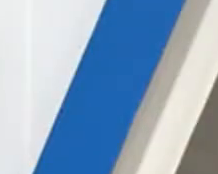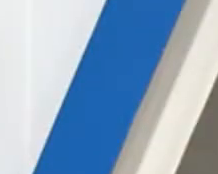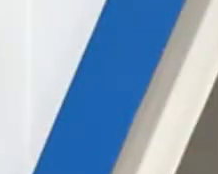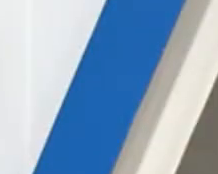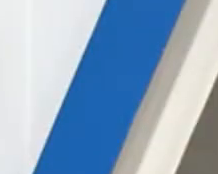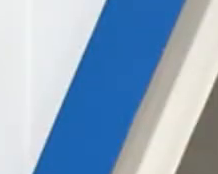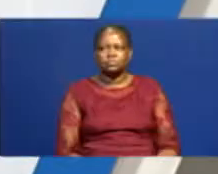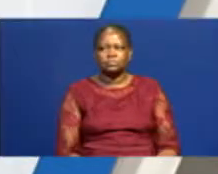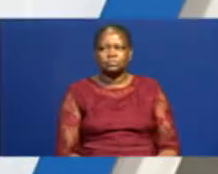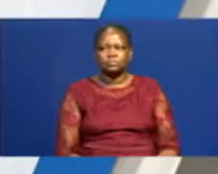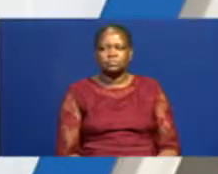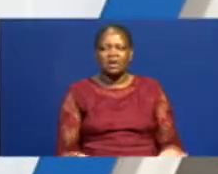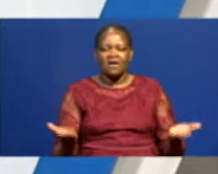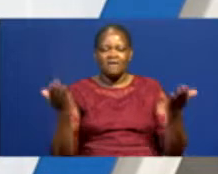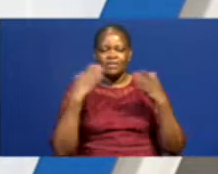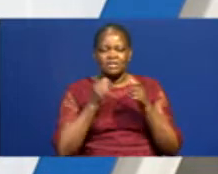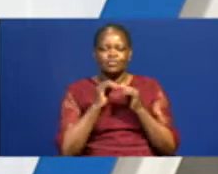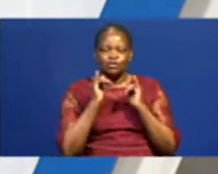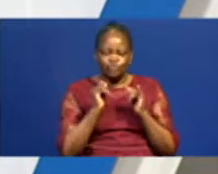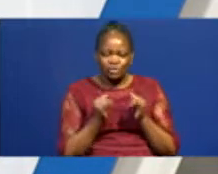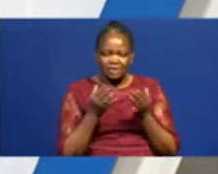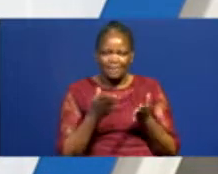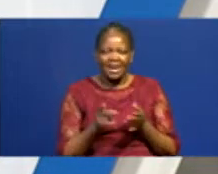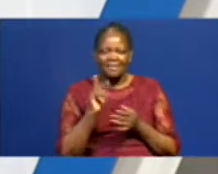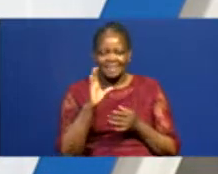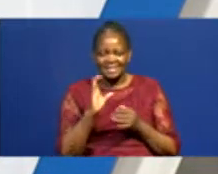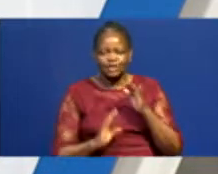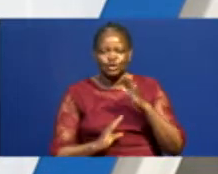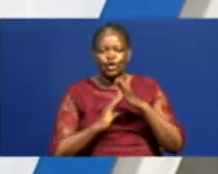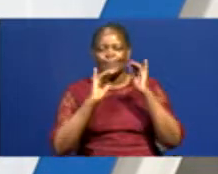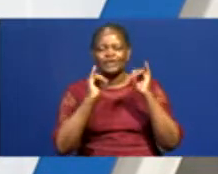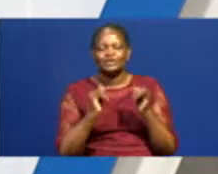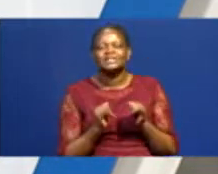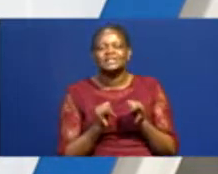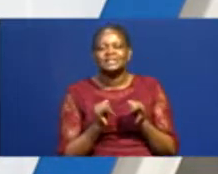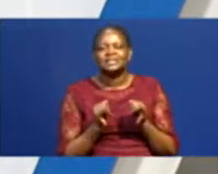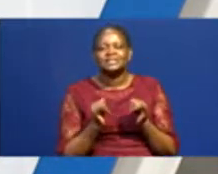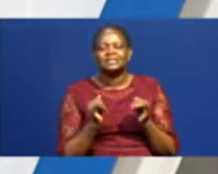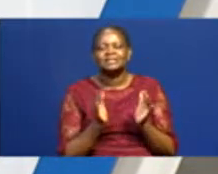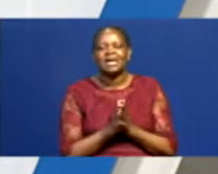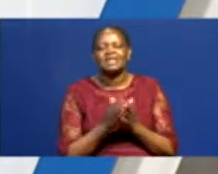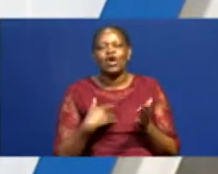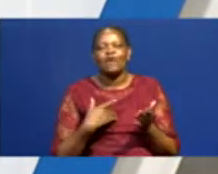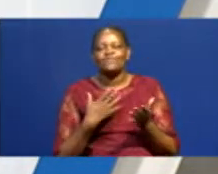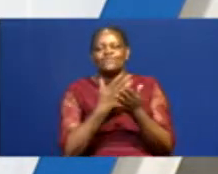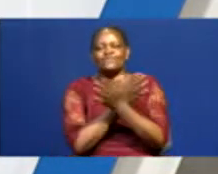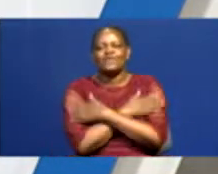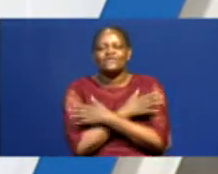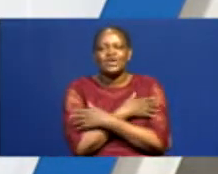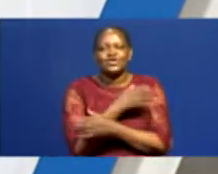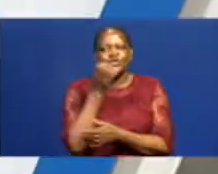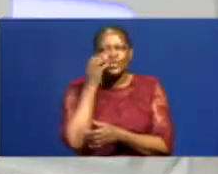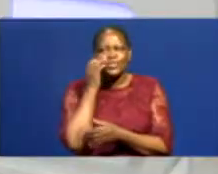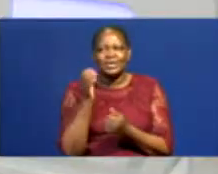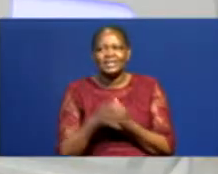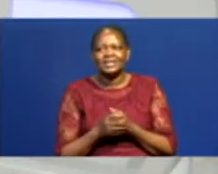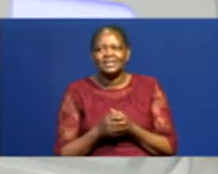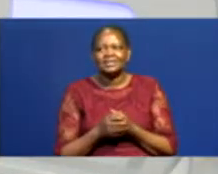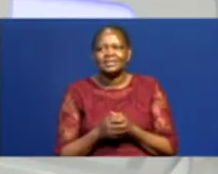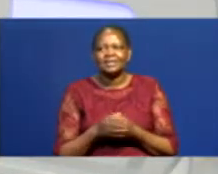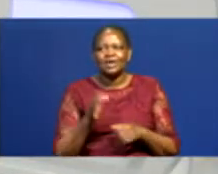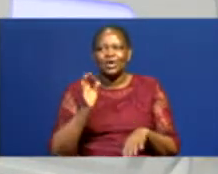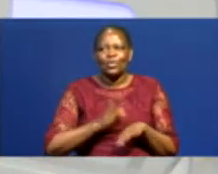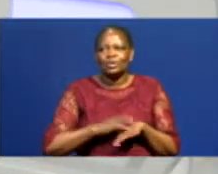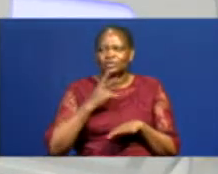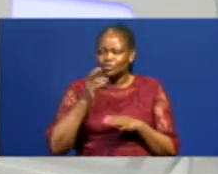And those are all the sports stories we had for you right here, the KBC Prime Edition. I'm now joined by my colleague Tom Mboya. Tom, it's good